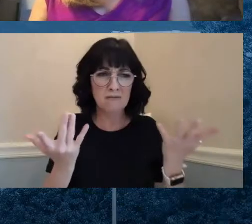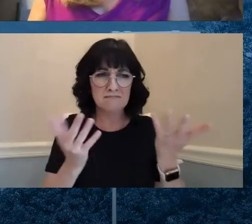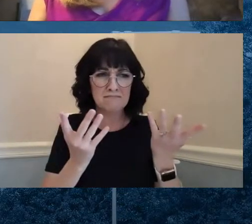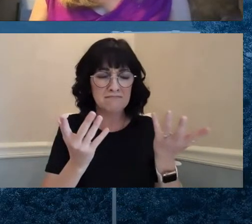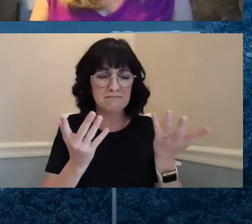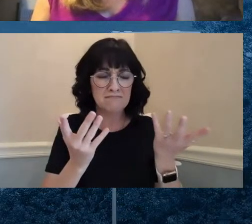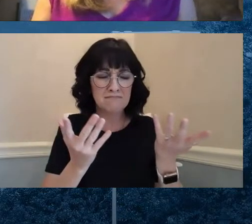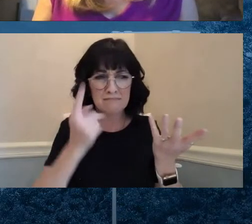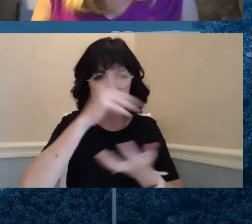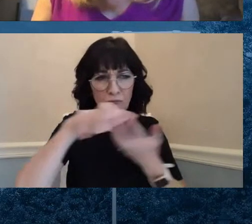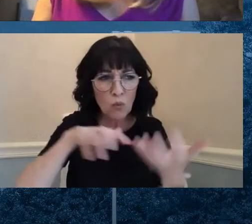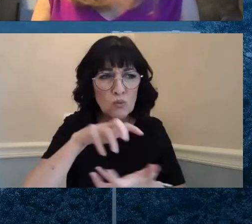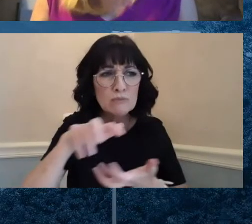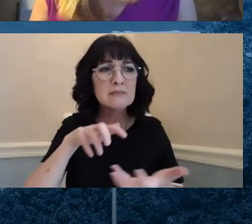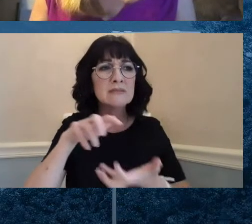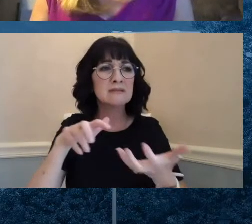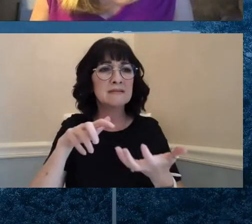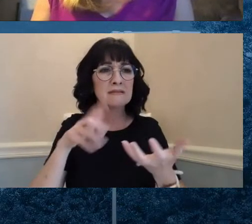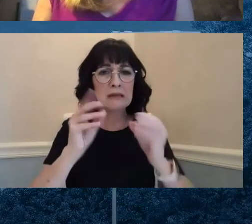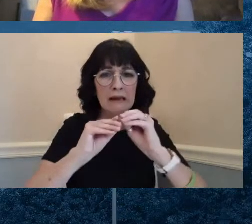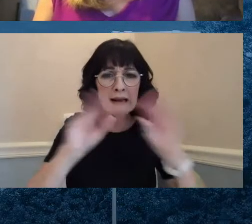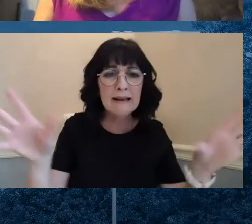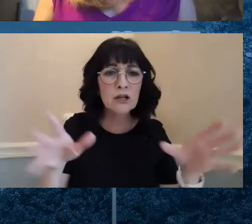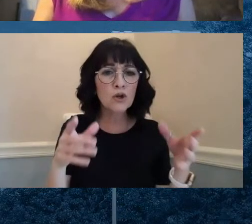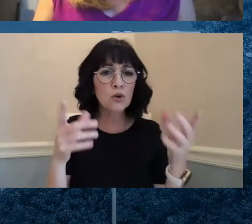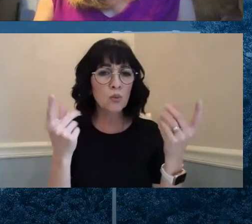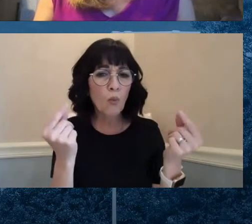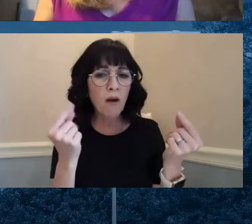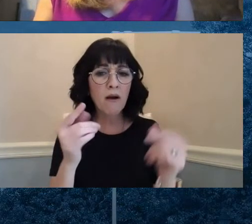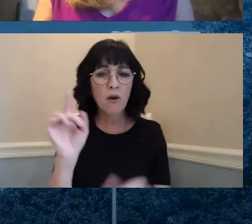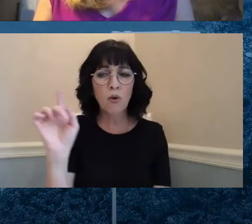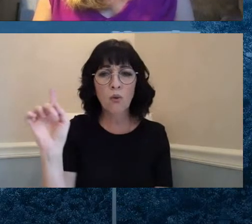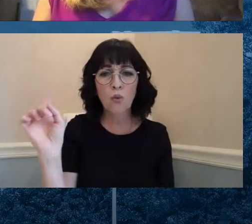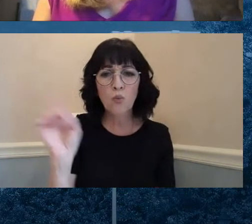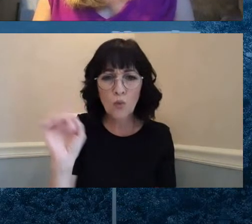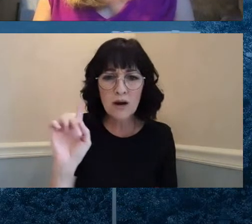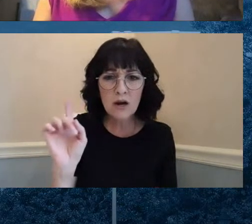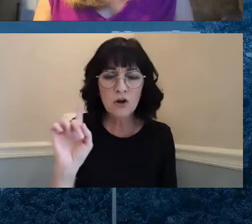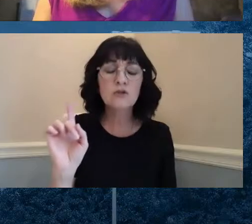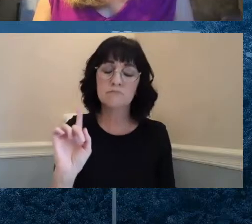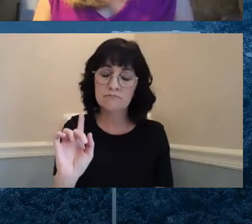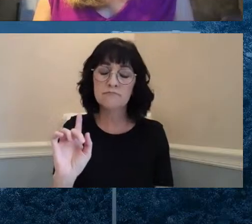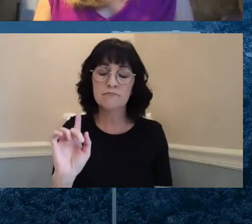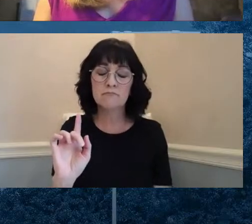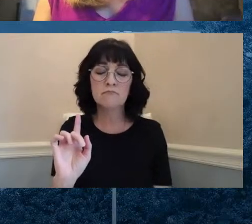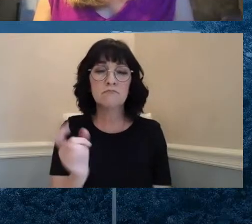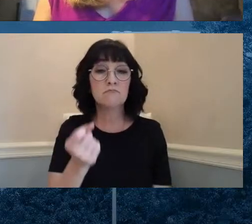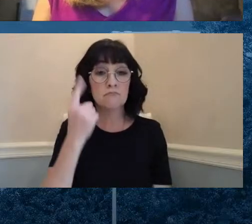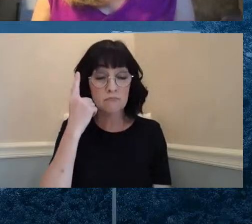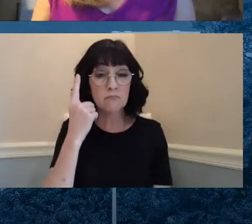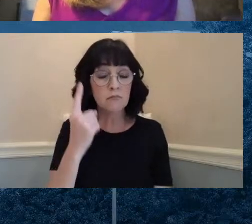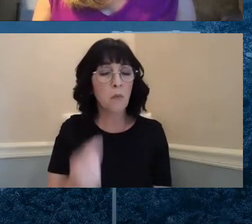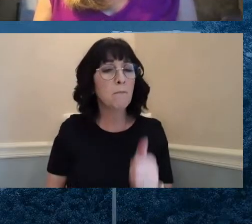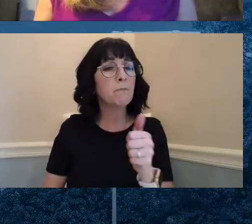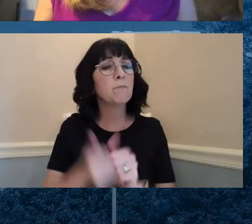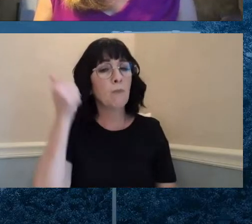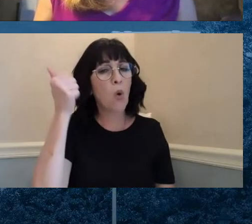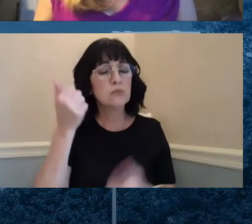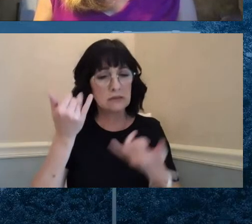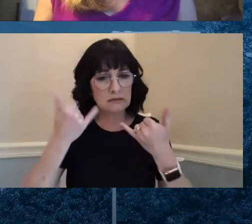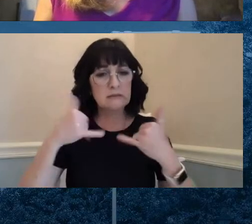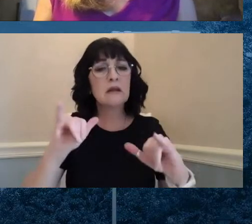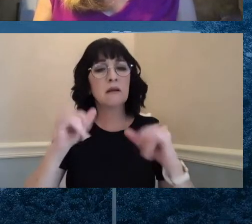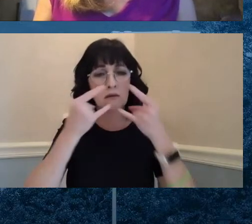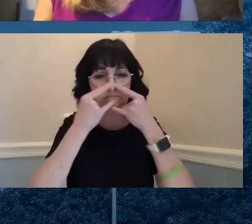for some time, we don't know when, but at this point in time, masks will be required. And